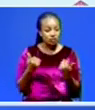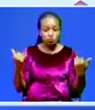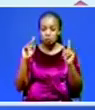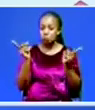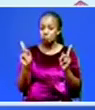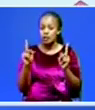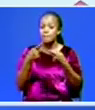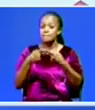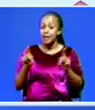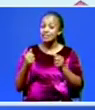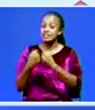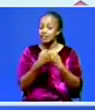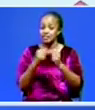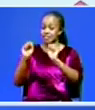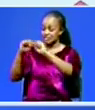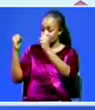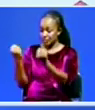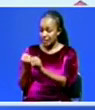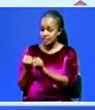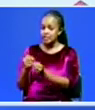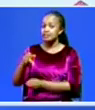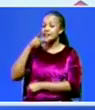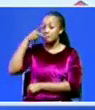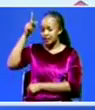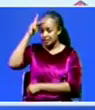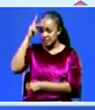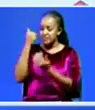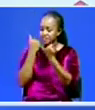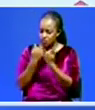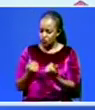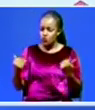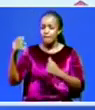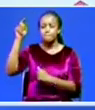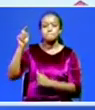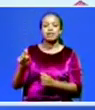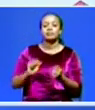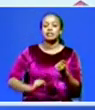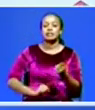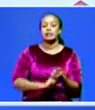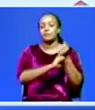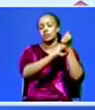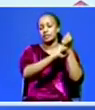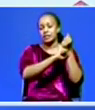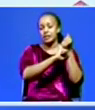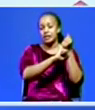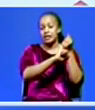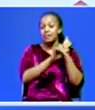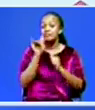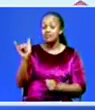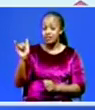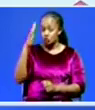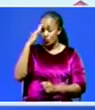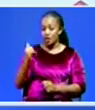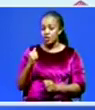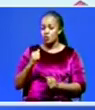the of guardians and parents. These kids should be supported, and that's why we are very excited with the